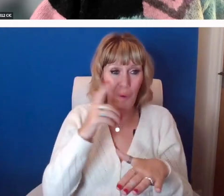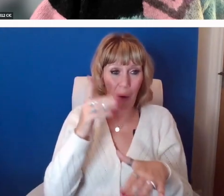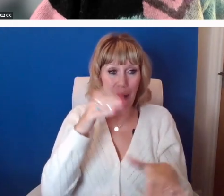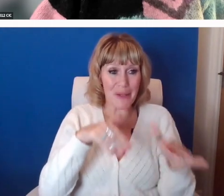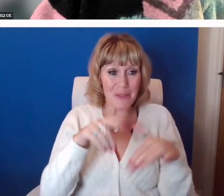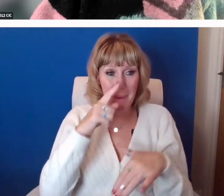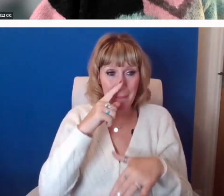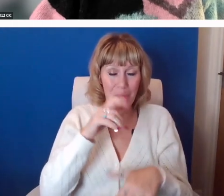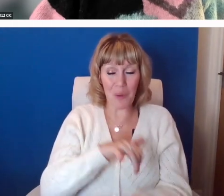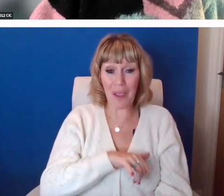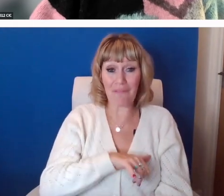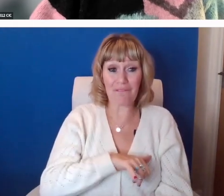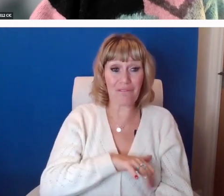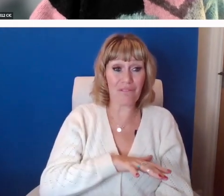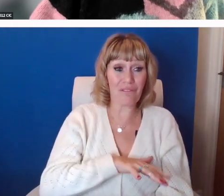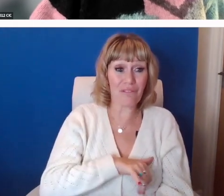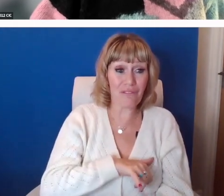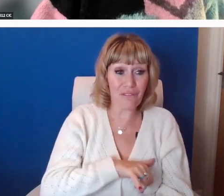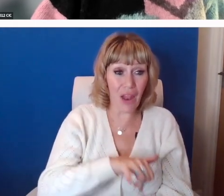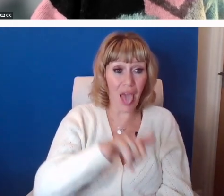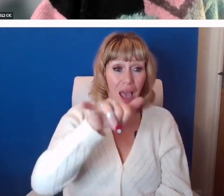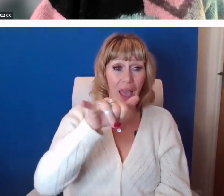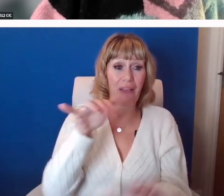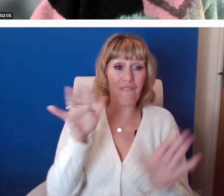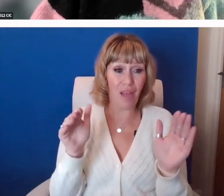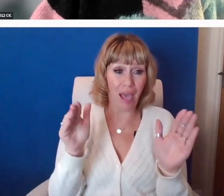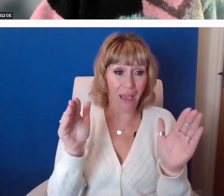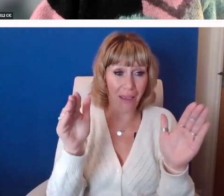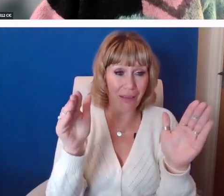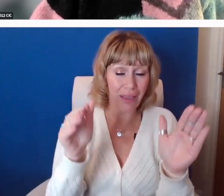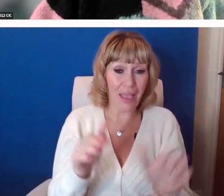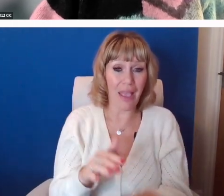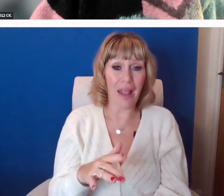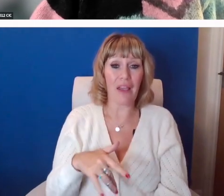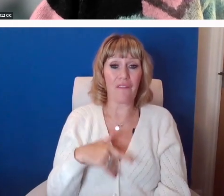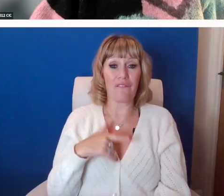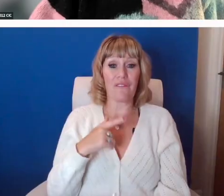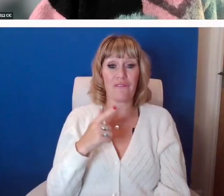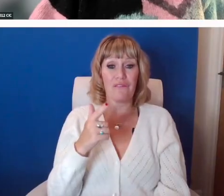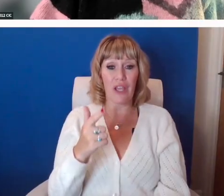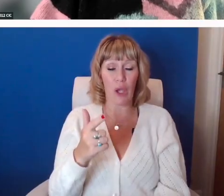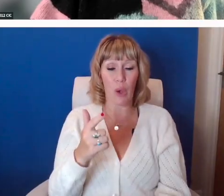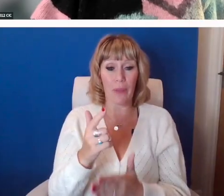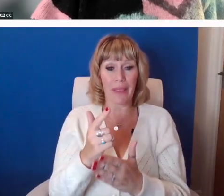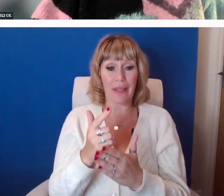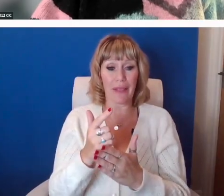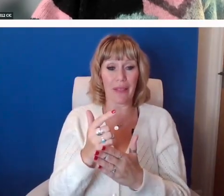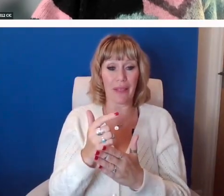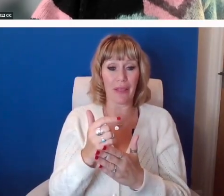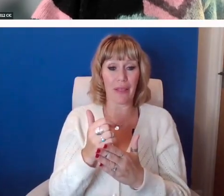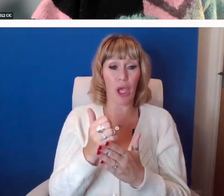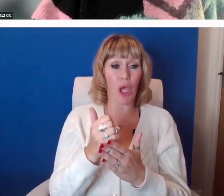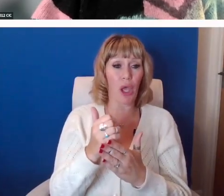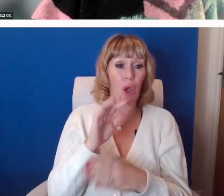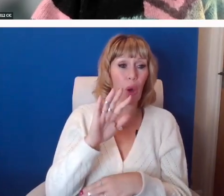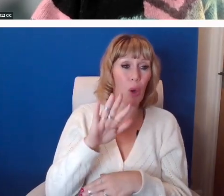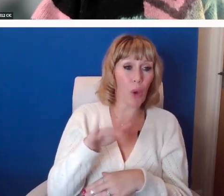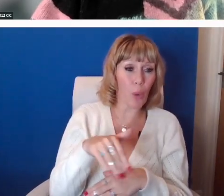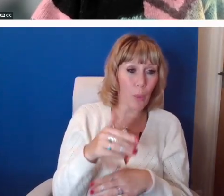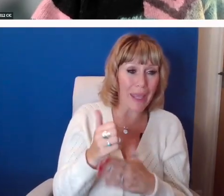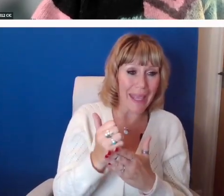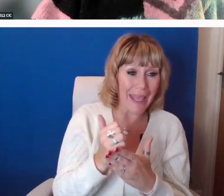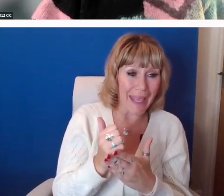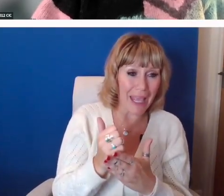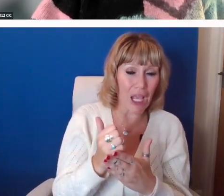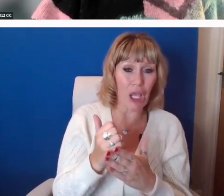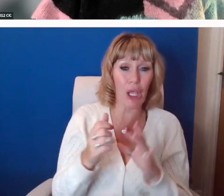very often. And also within the queer community, it has a lot of resonance. So it was really nice to have a mermaid in